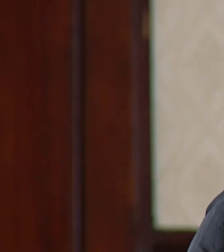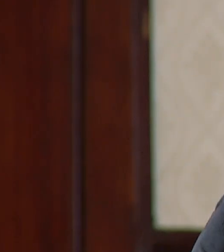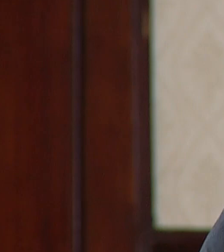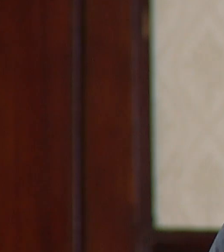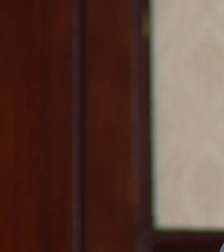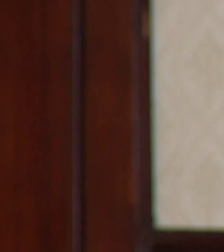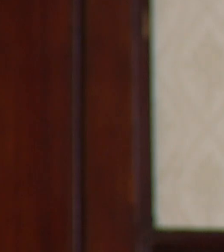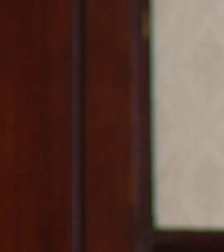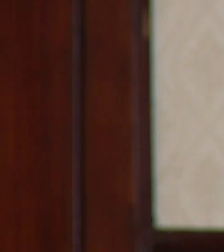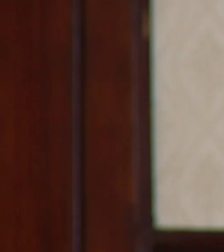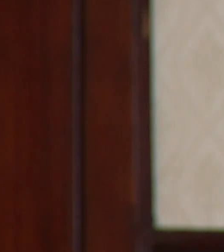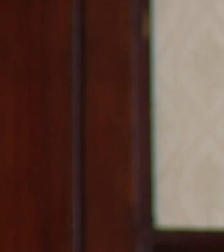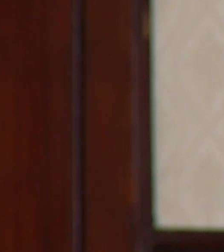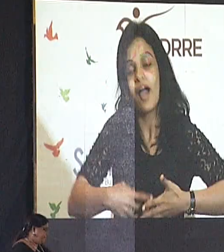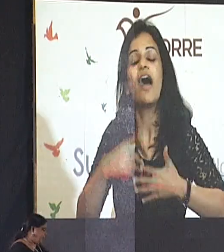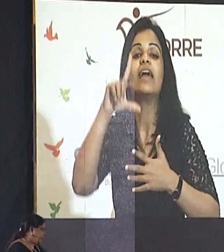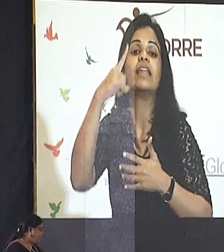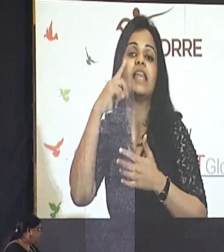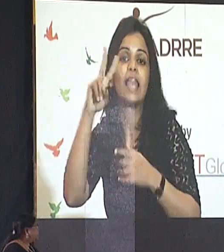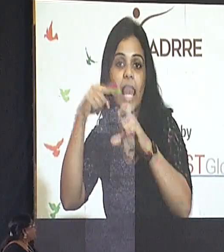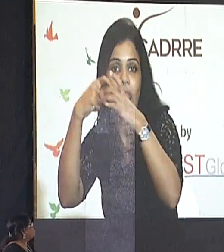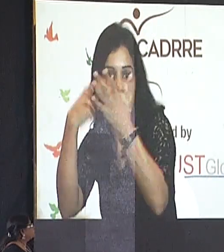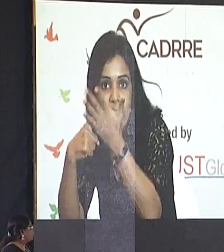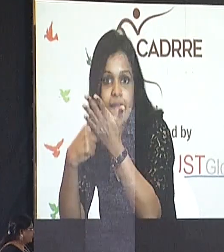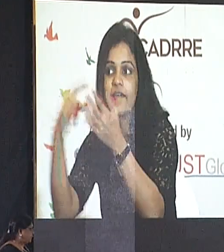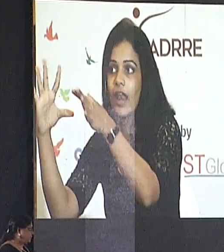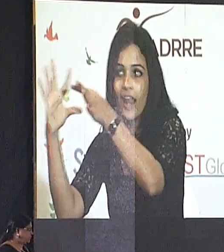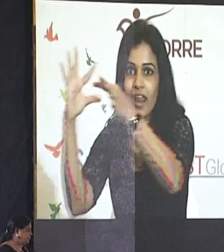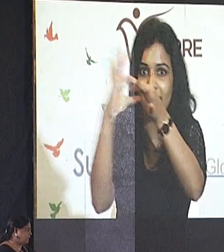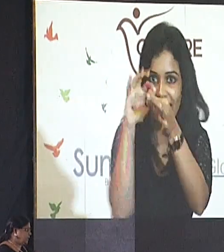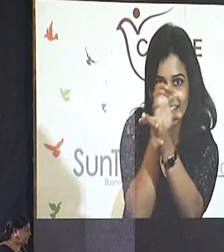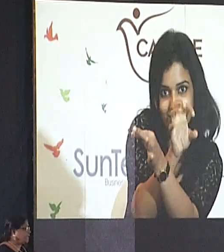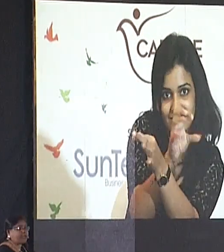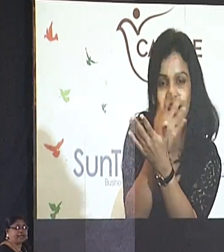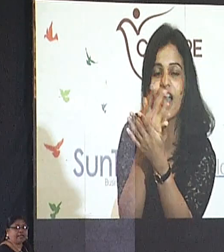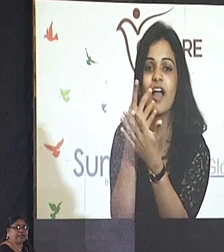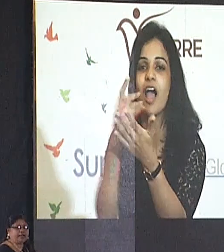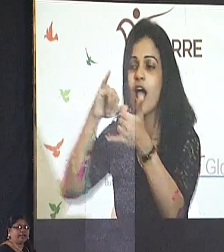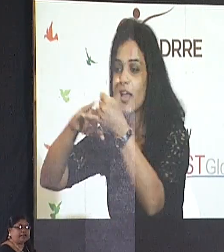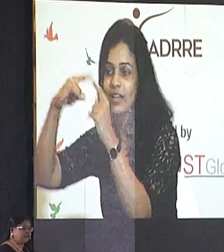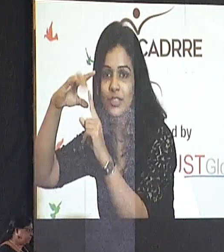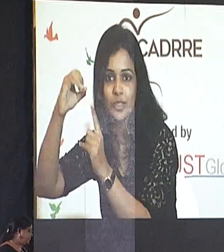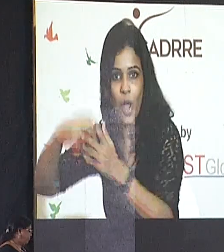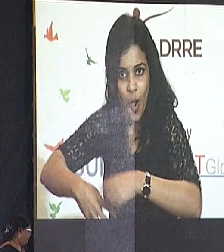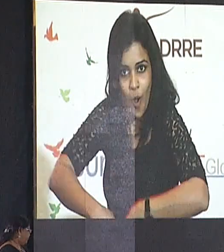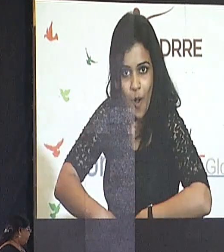The swara comes in ri. Manipura, stomach, ga.